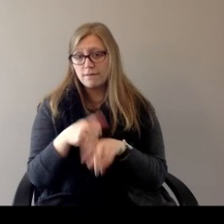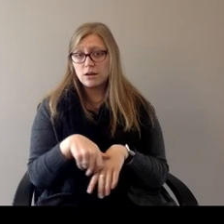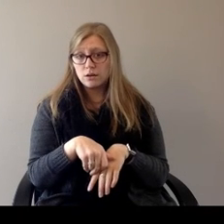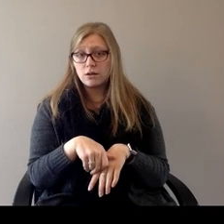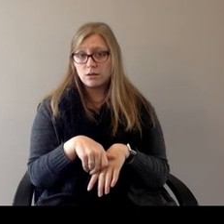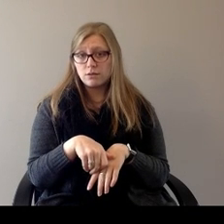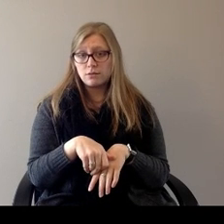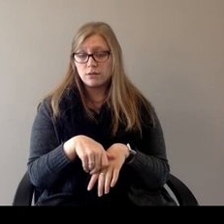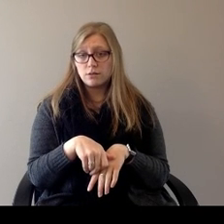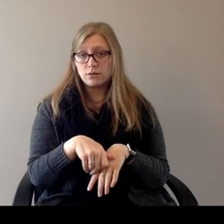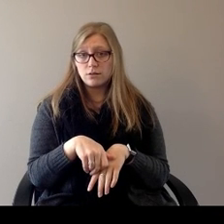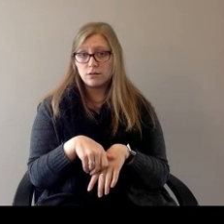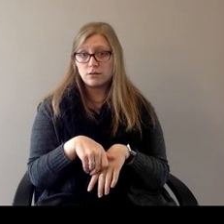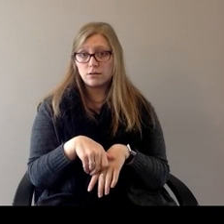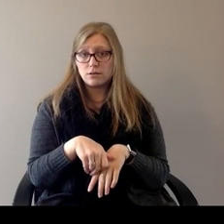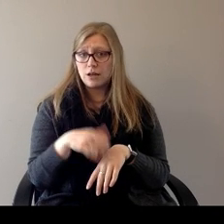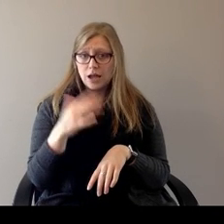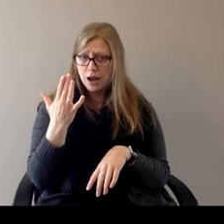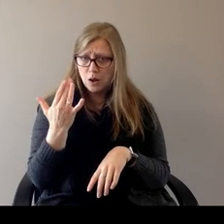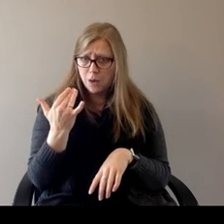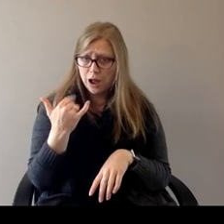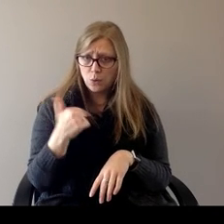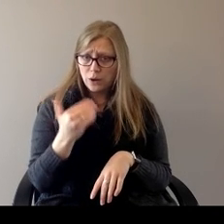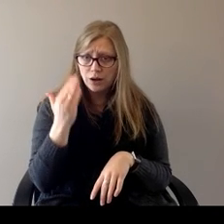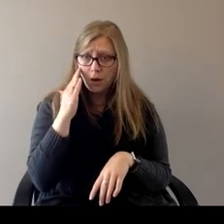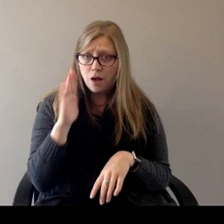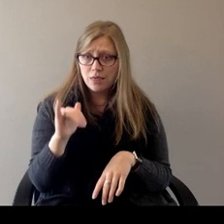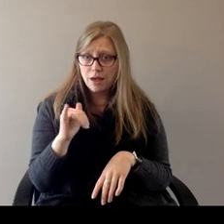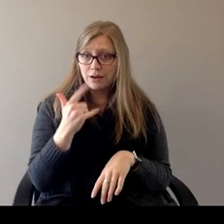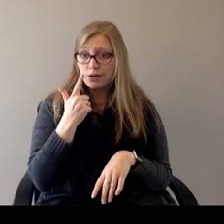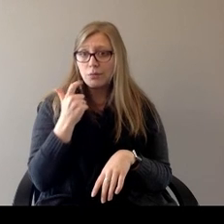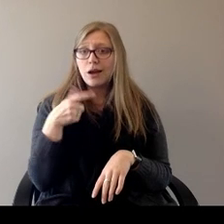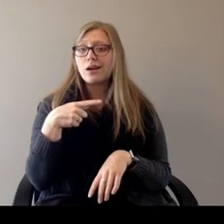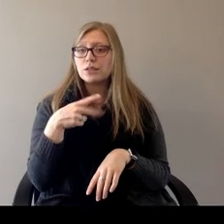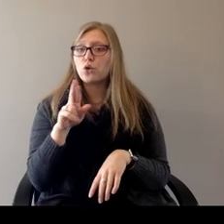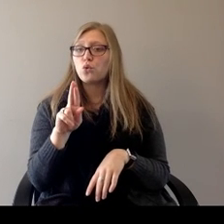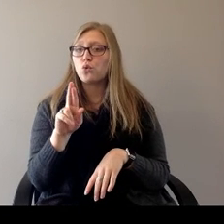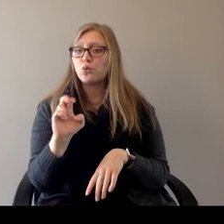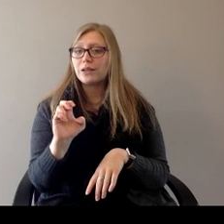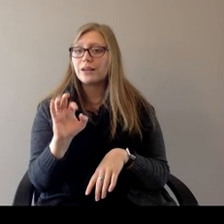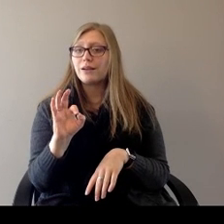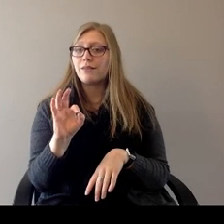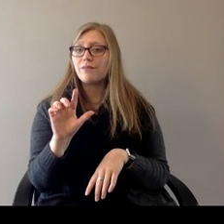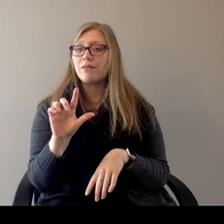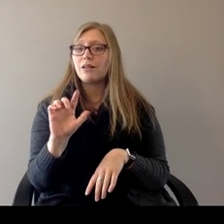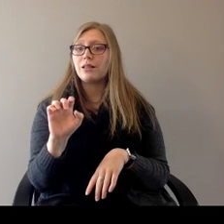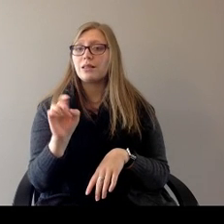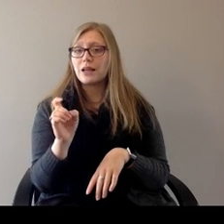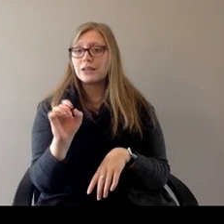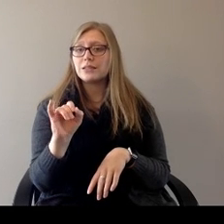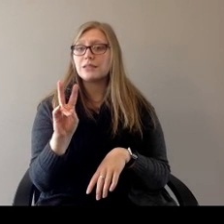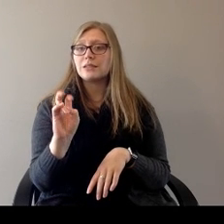to QP. And why is that? It's because it's the reflexive